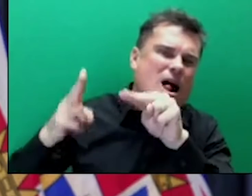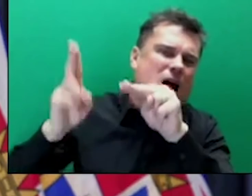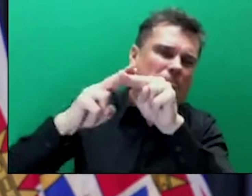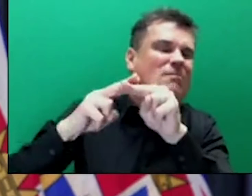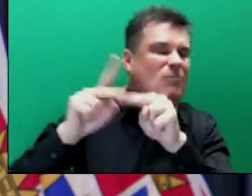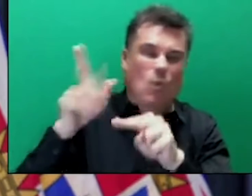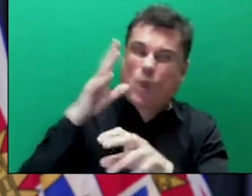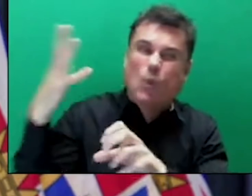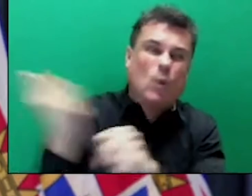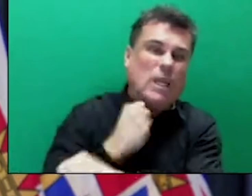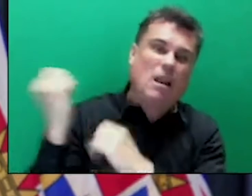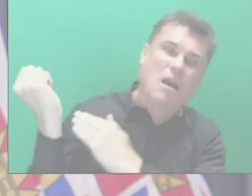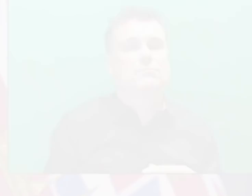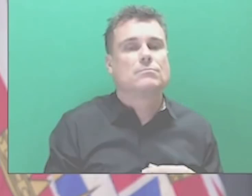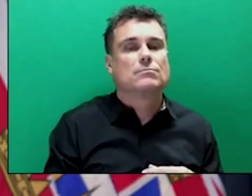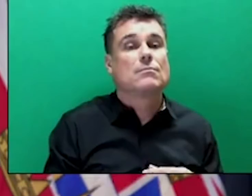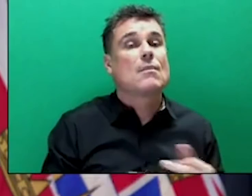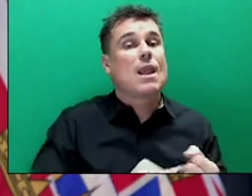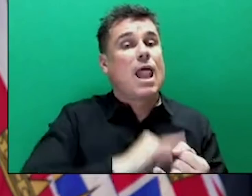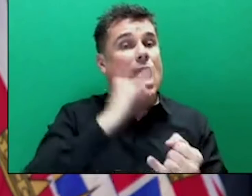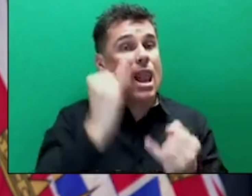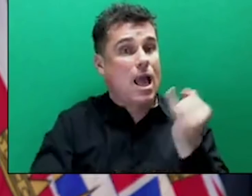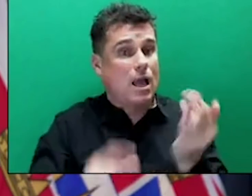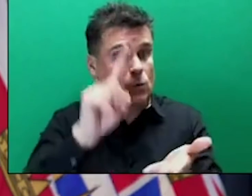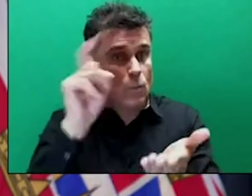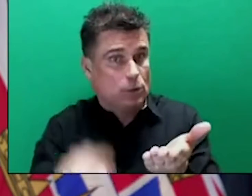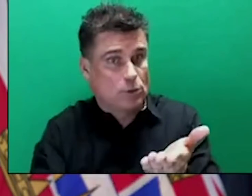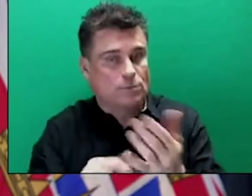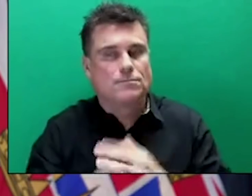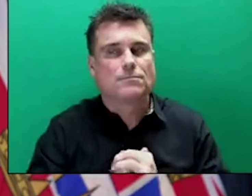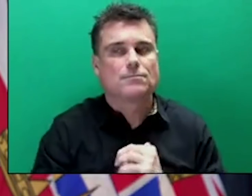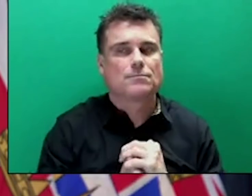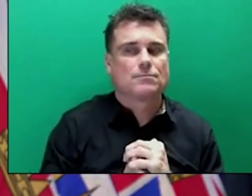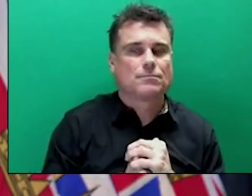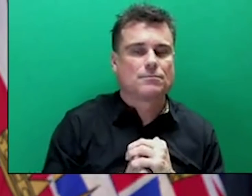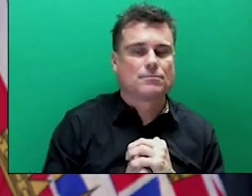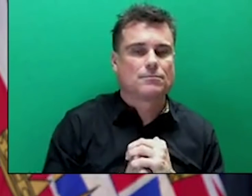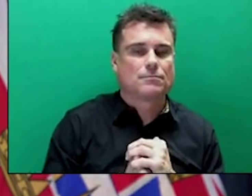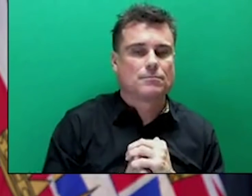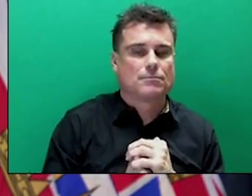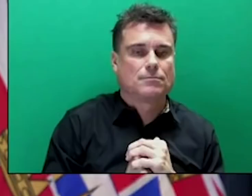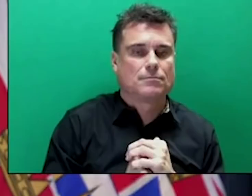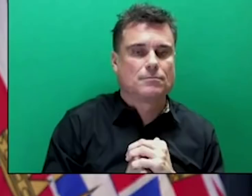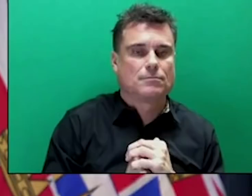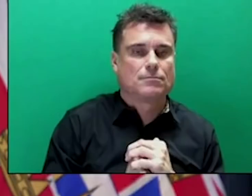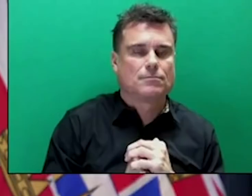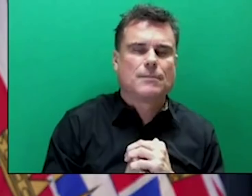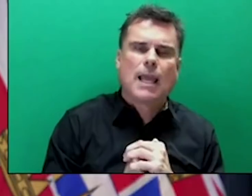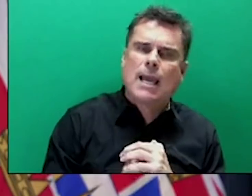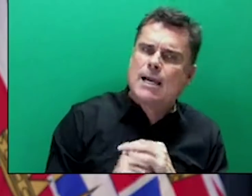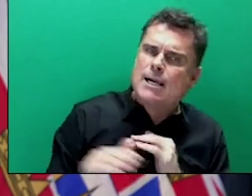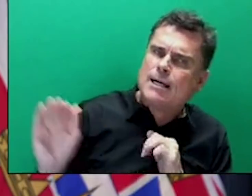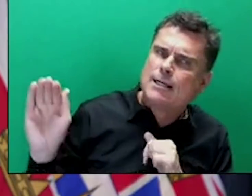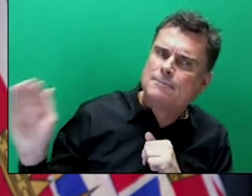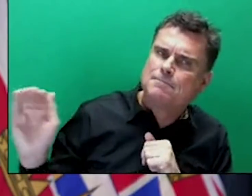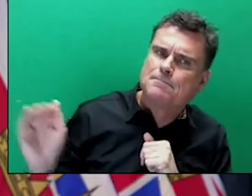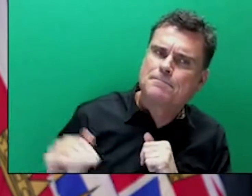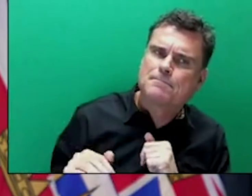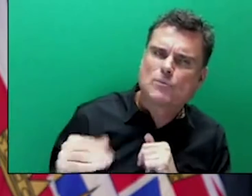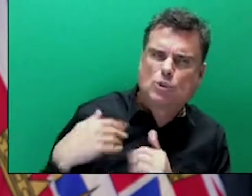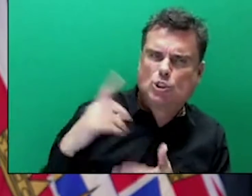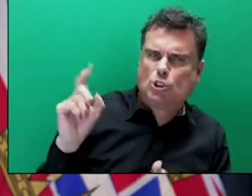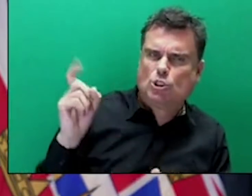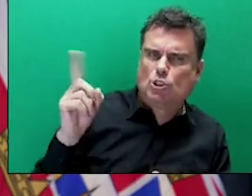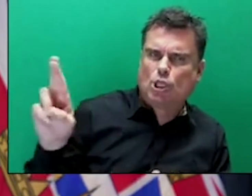loved ones to the virus. Hi, Dr. Henry, can you elaborate a bit on why you